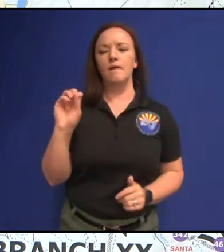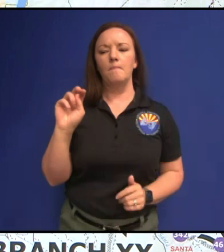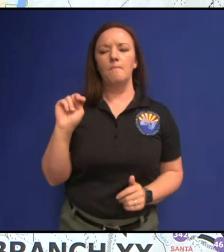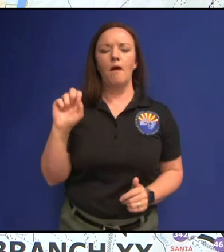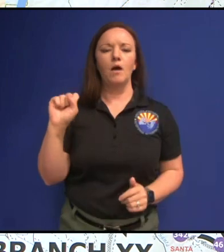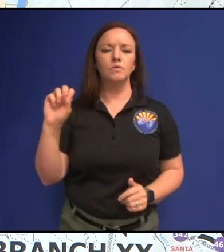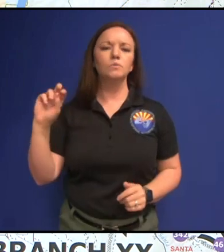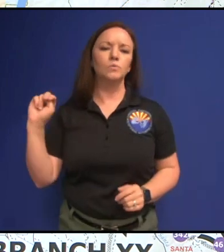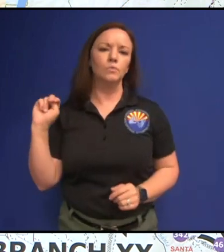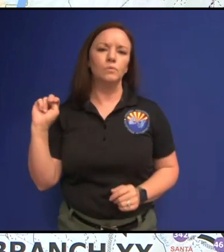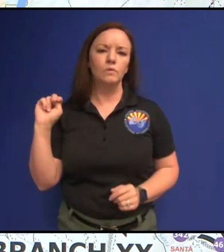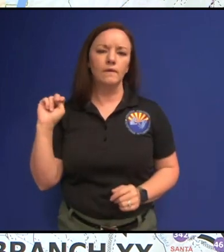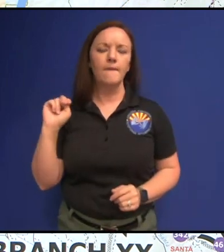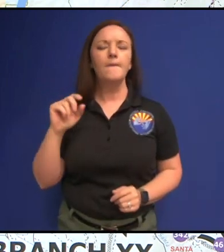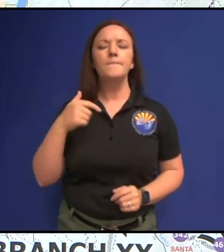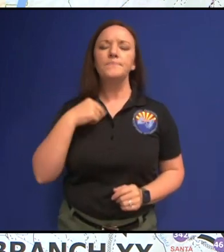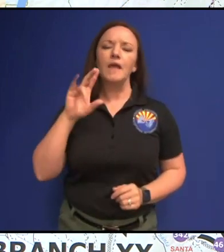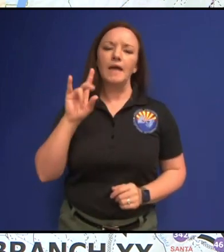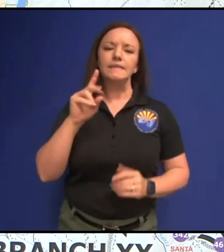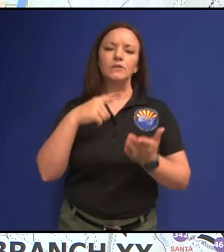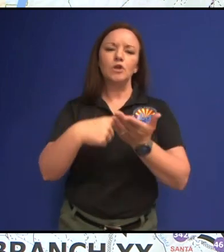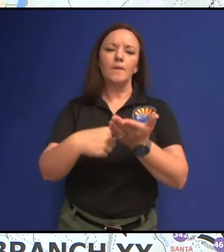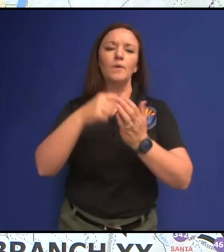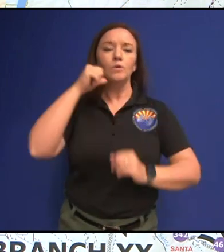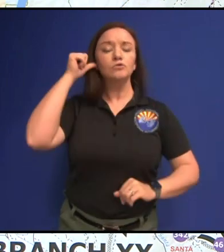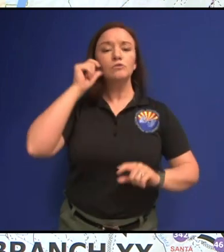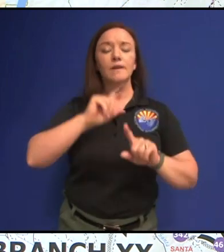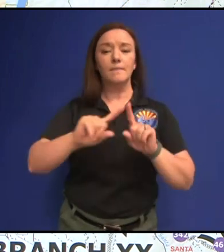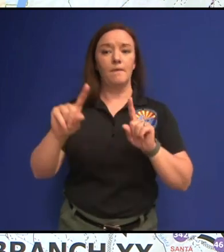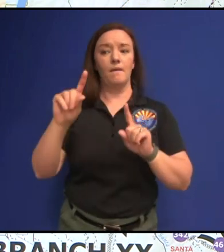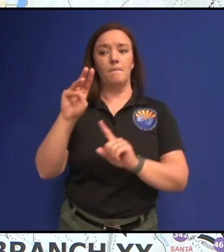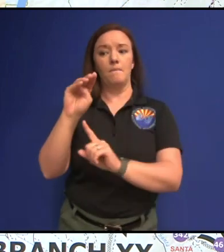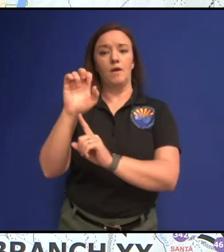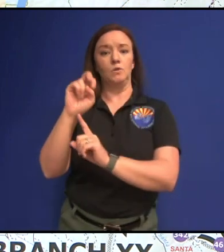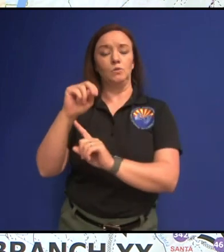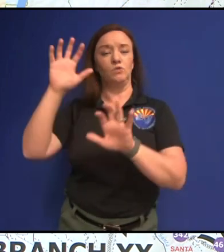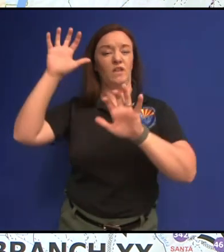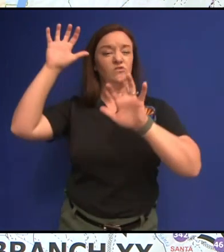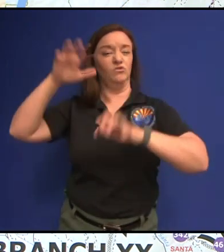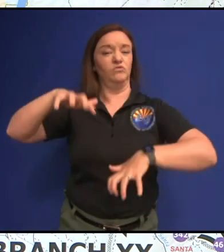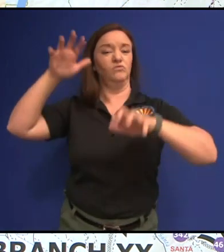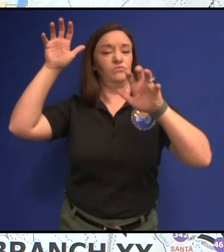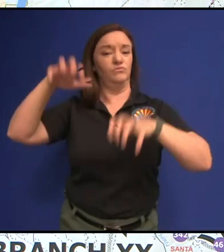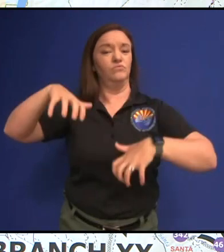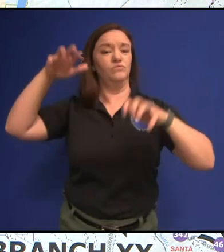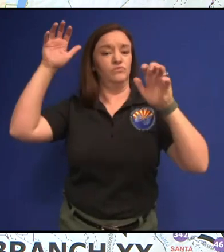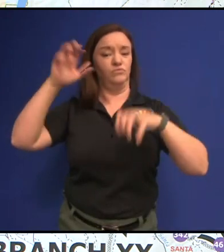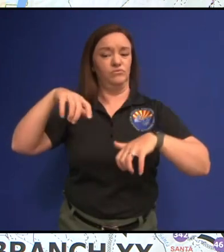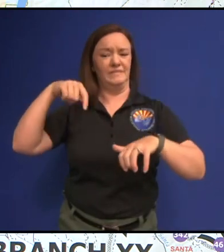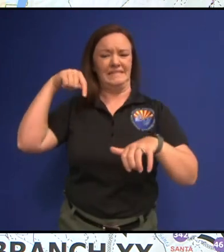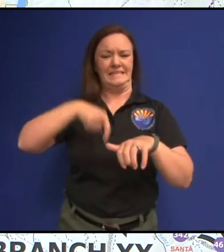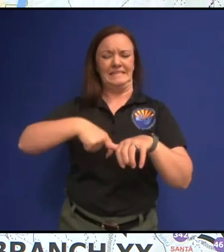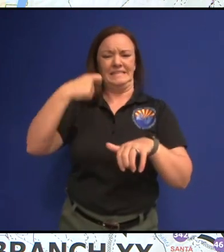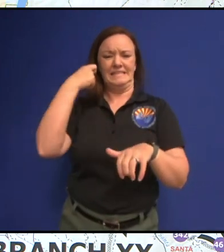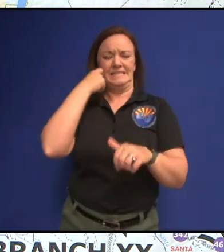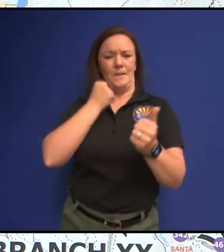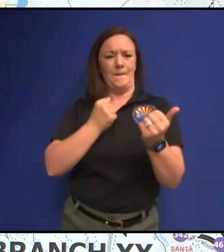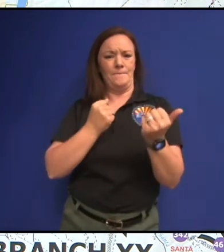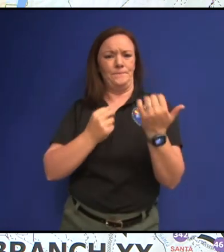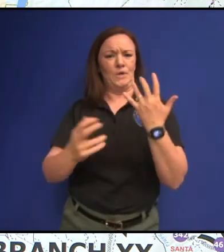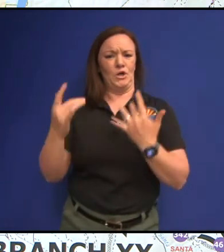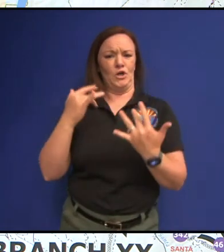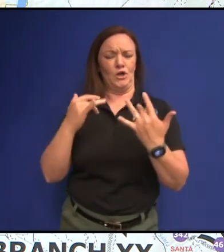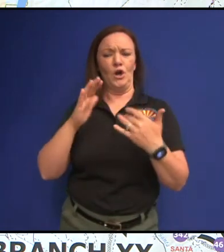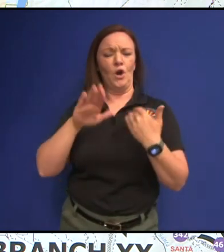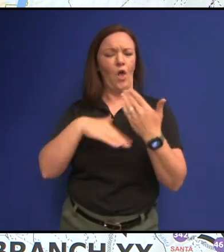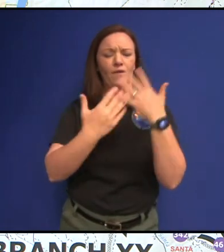talked about it a little bit yesterday, but that damage from the monsoons, when you get those heavy rains on areas where we've removed all the vegetation, we've created